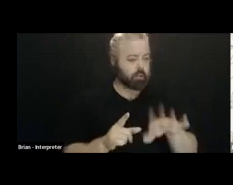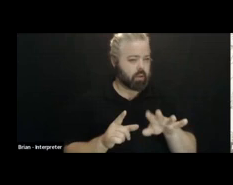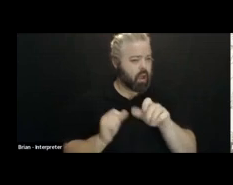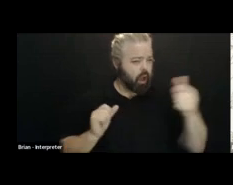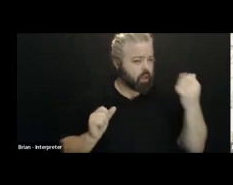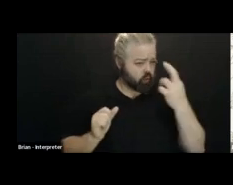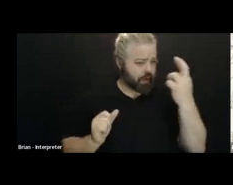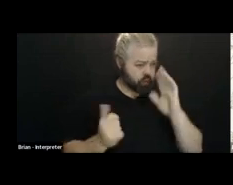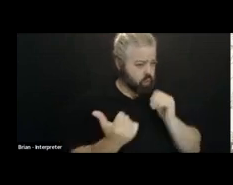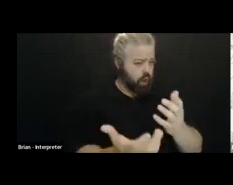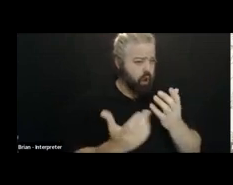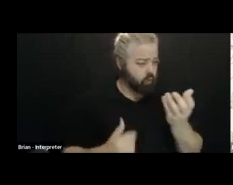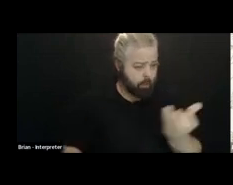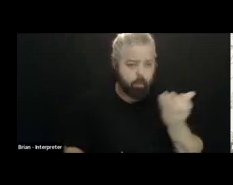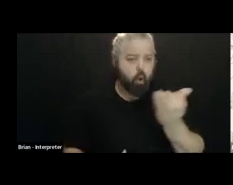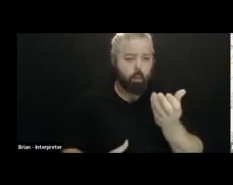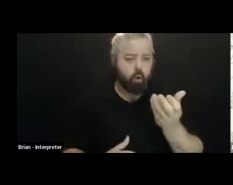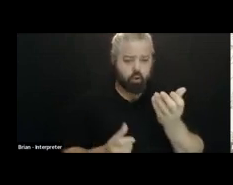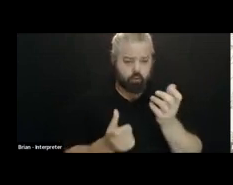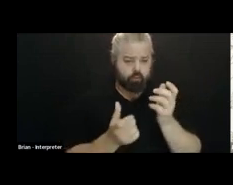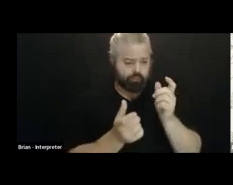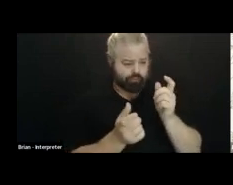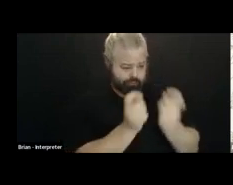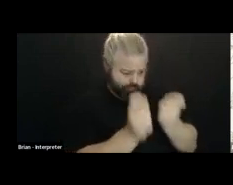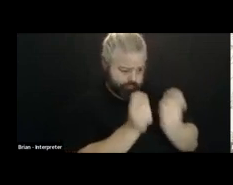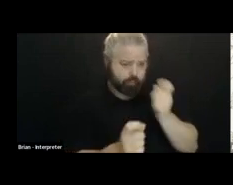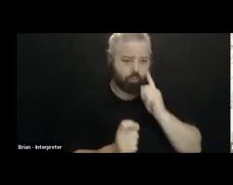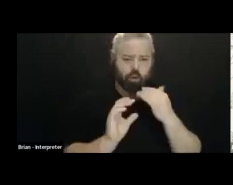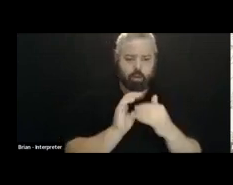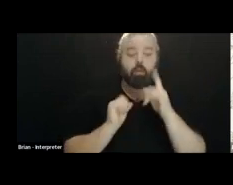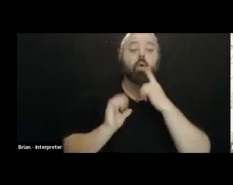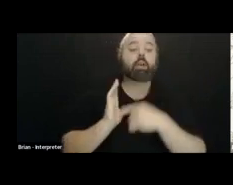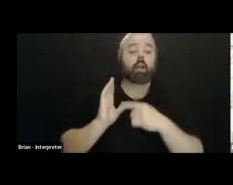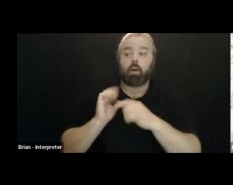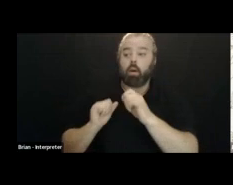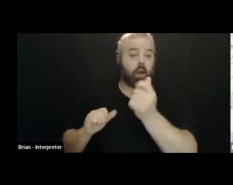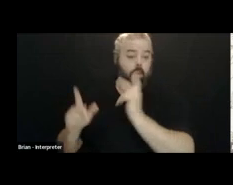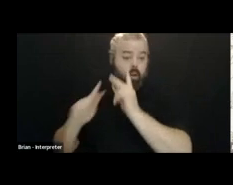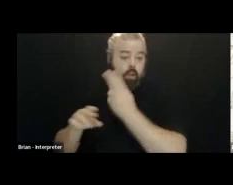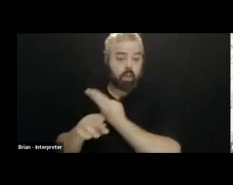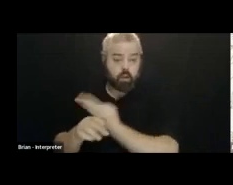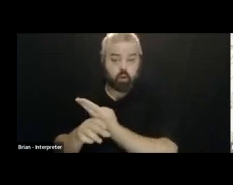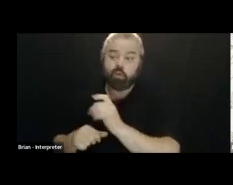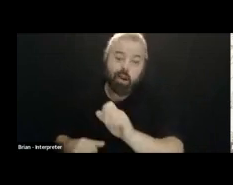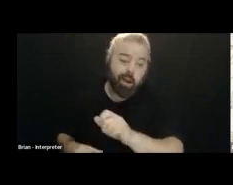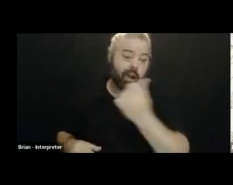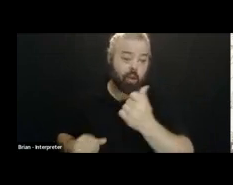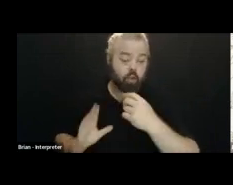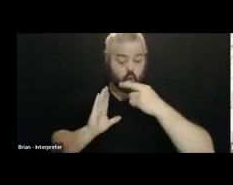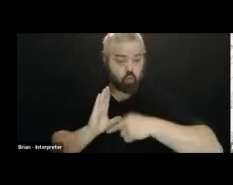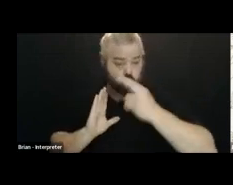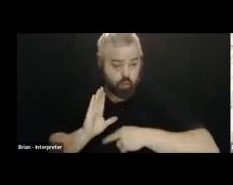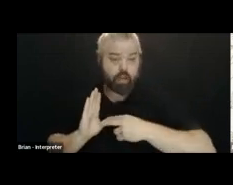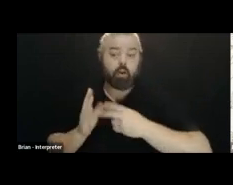offer mobile customizations to your email. For example, there are other people that use other readers and other reading